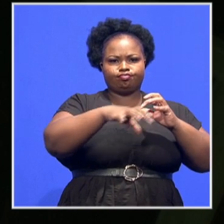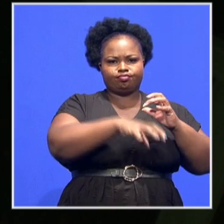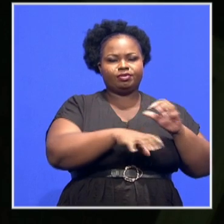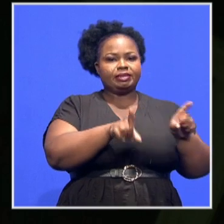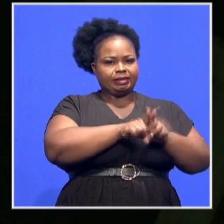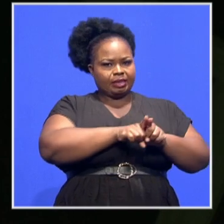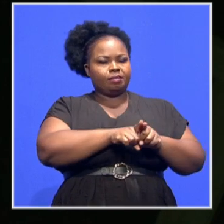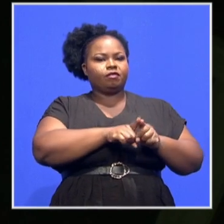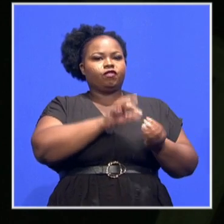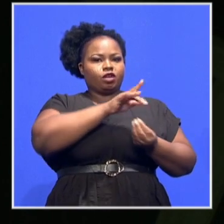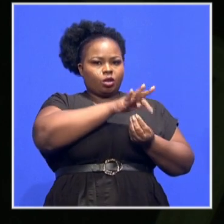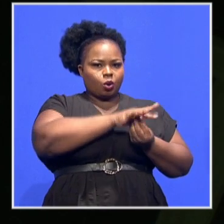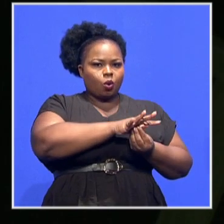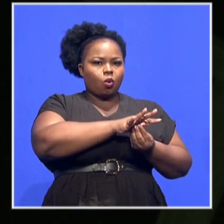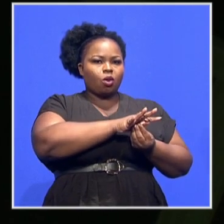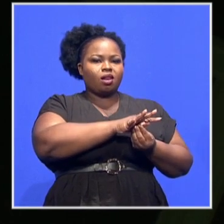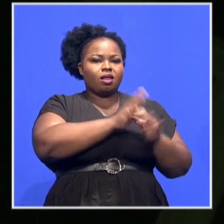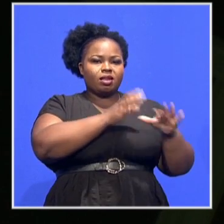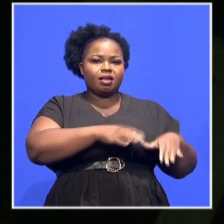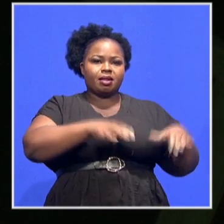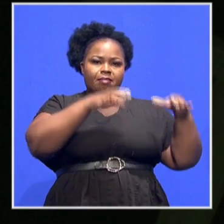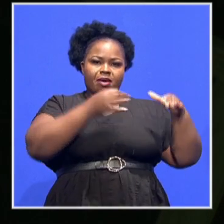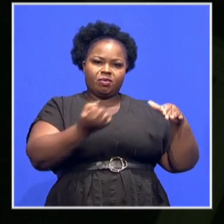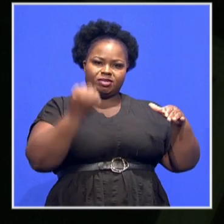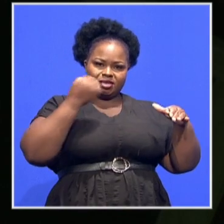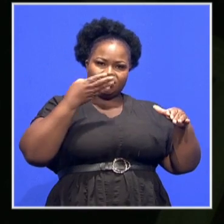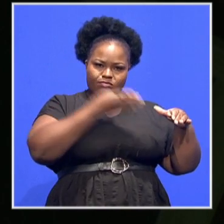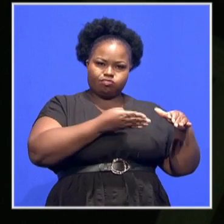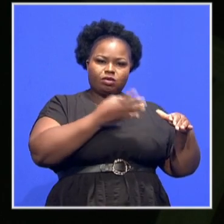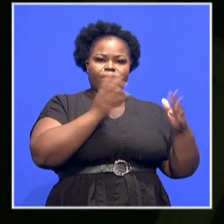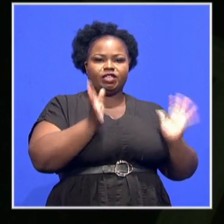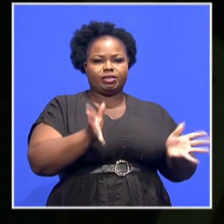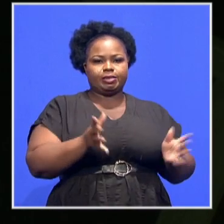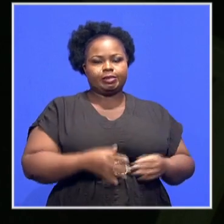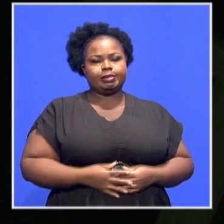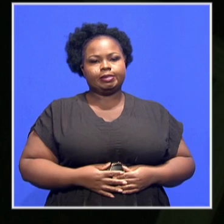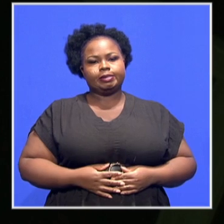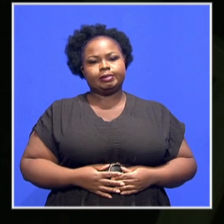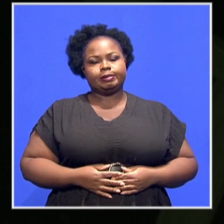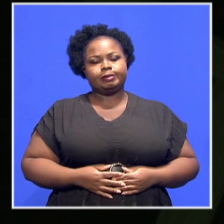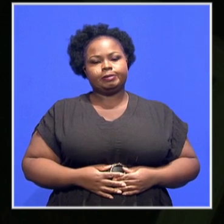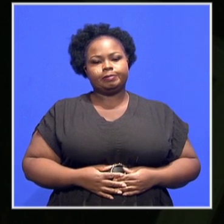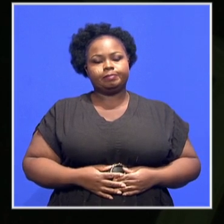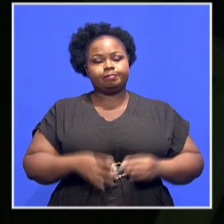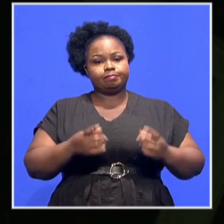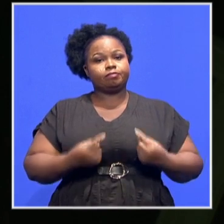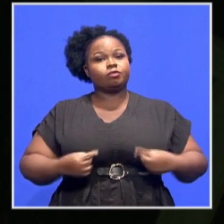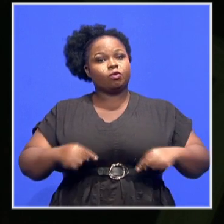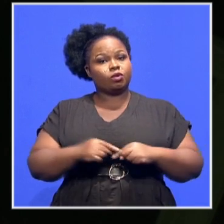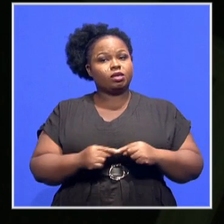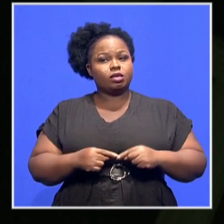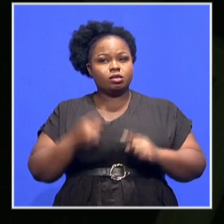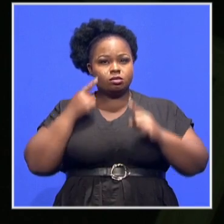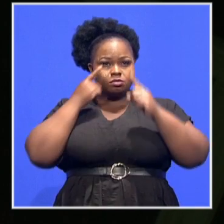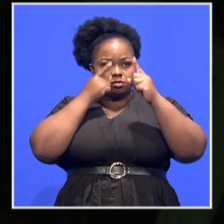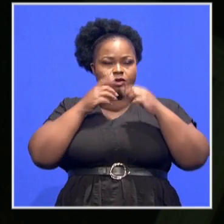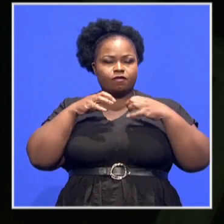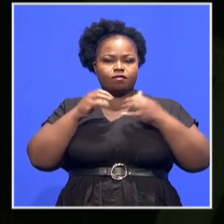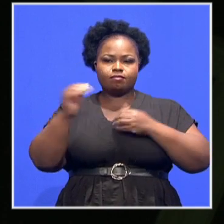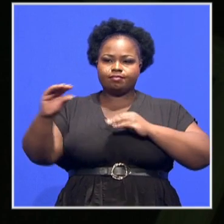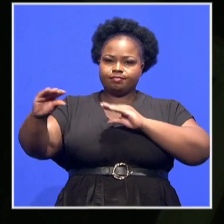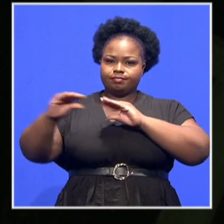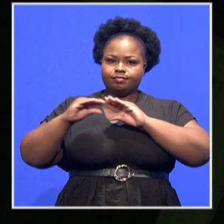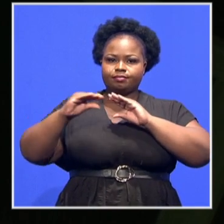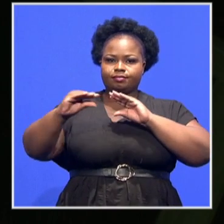existing coal-fired power stations. We are facilitating investment in new